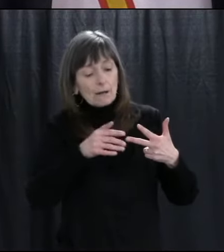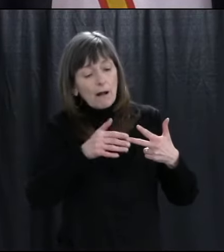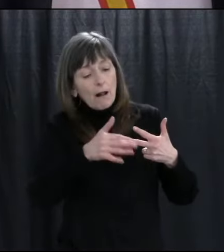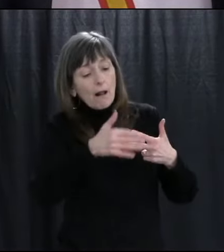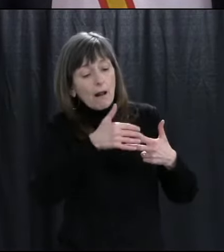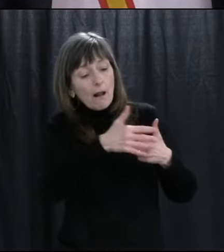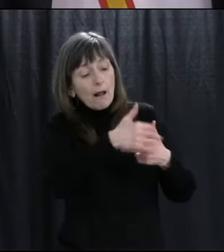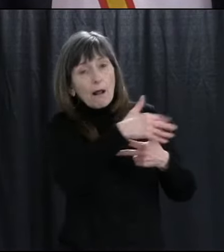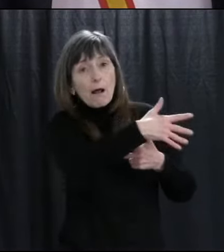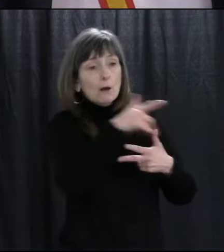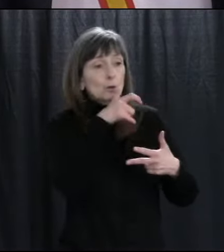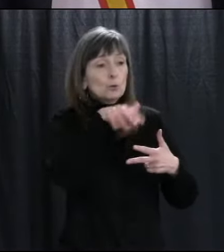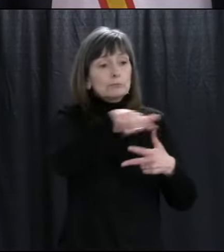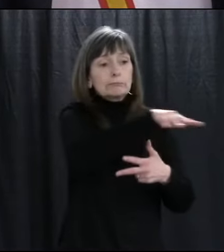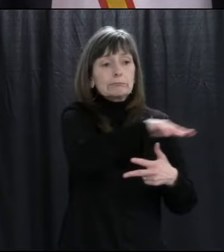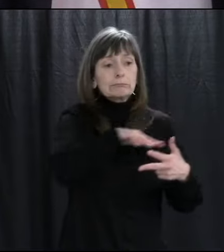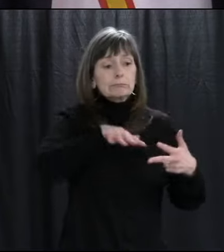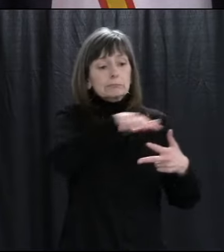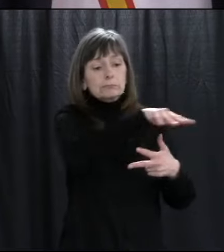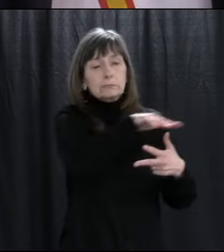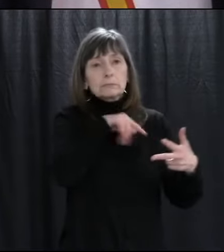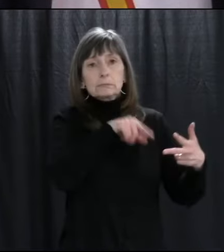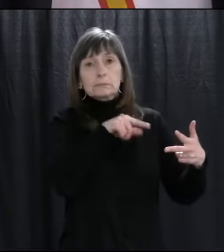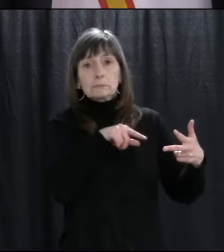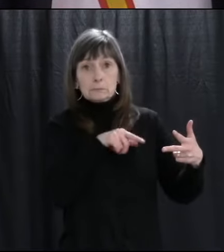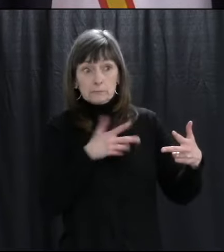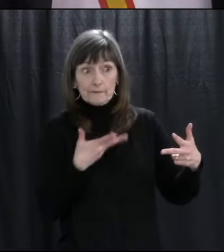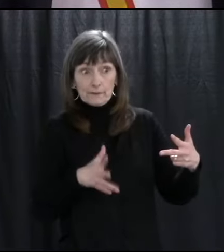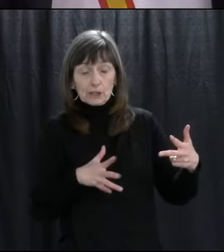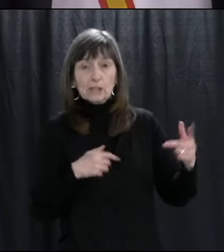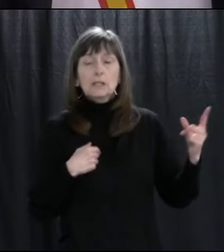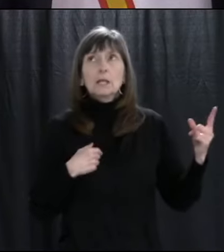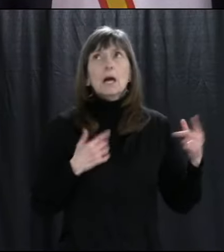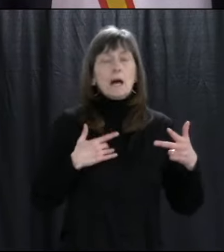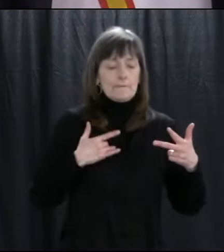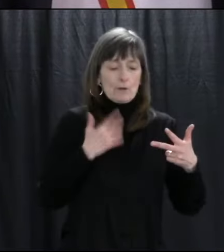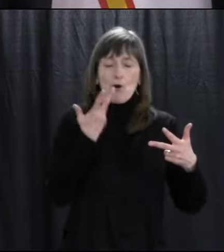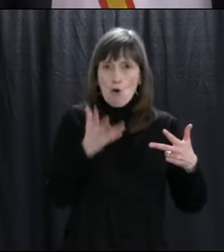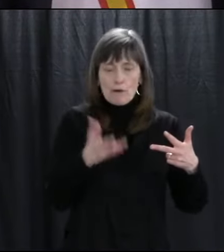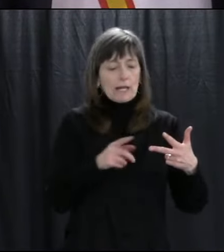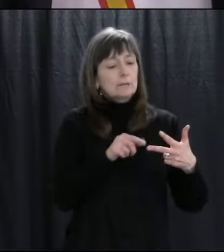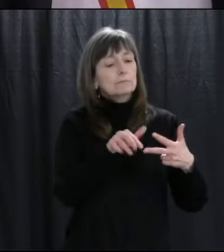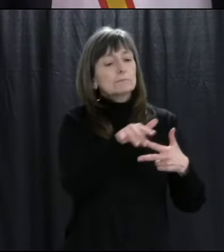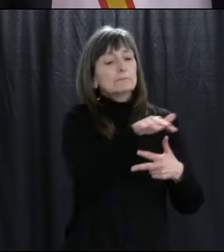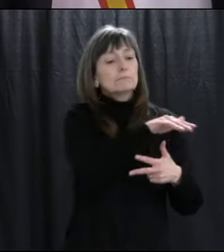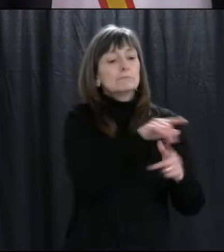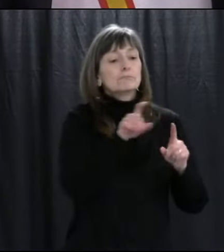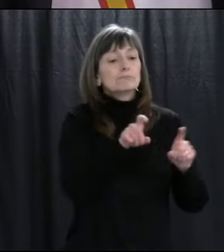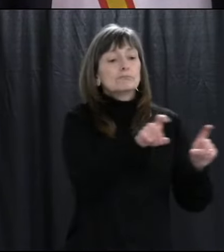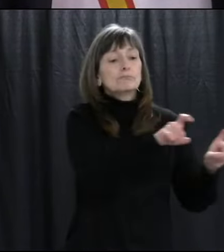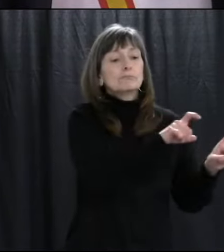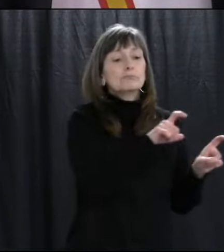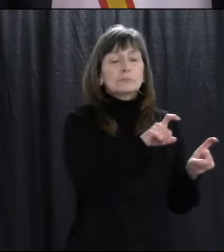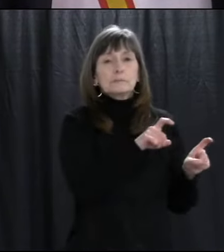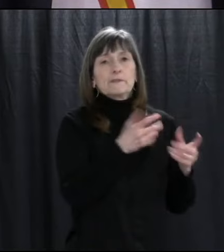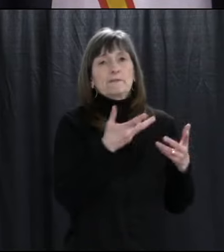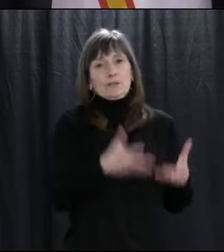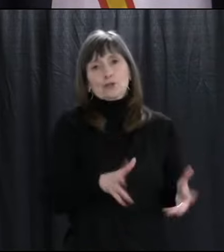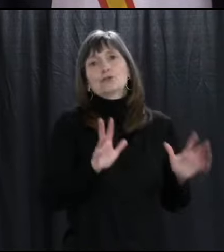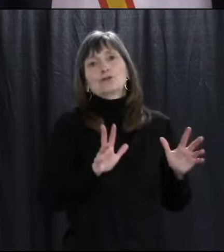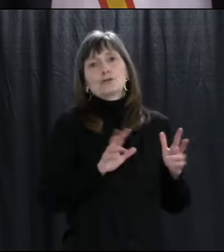well. I believe most, if not all, of the contacts have been traced and appropriate measures have been put in place.